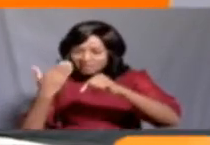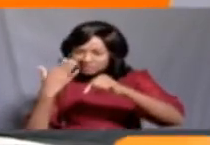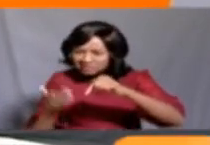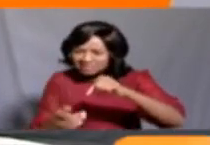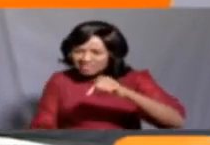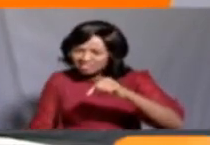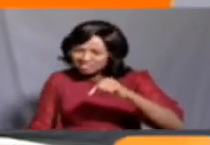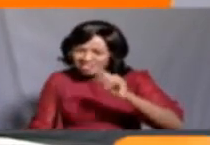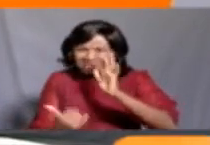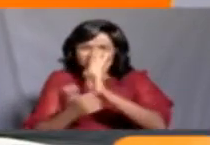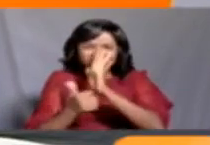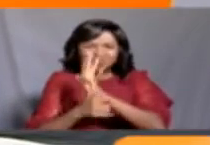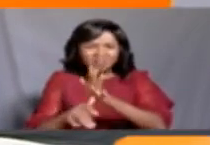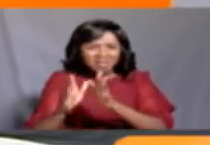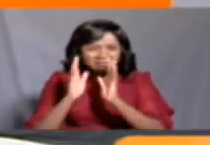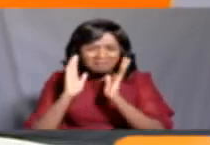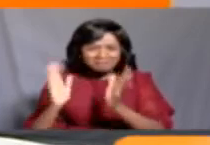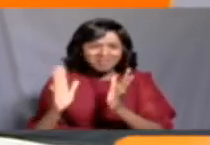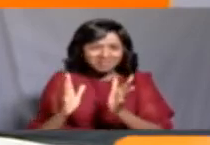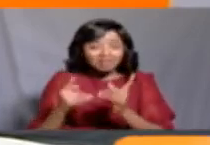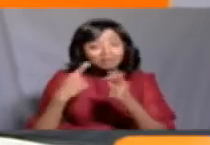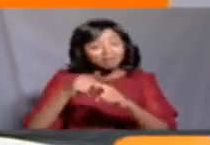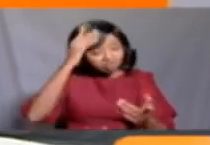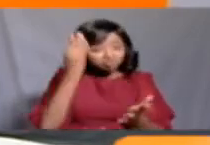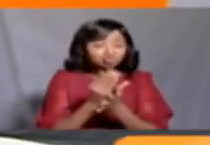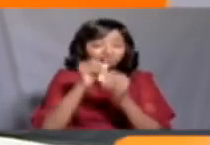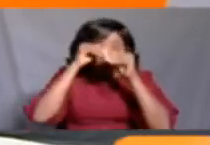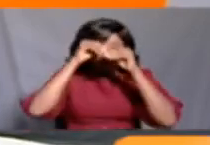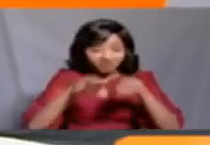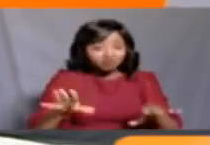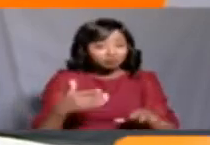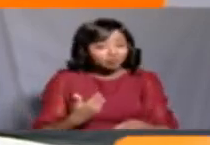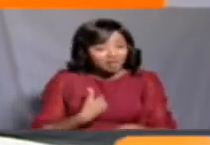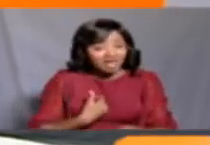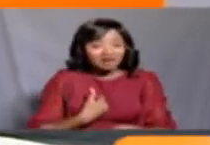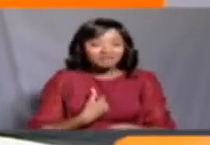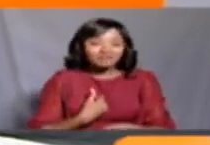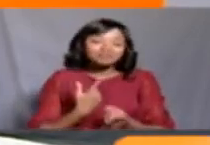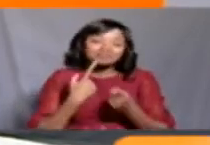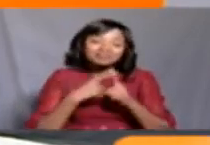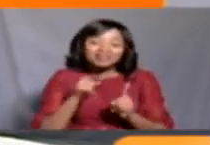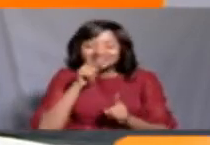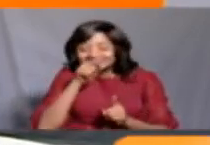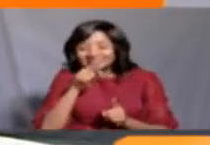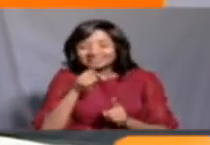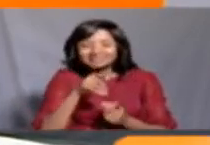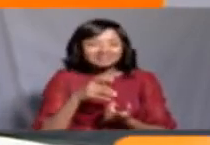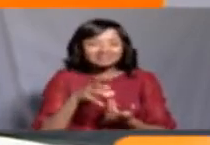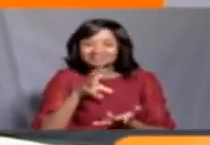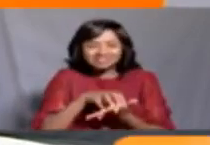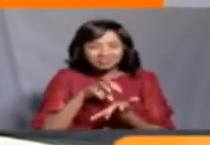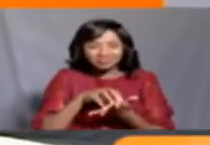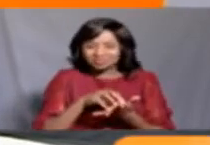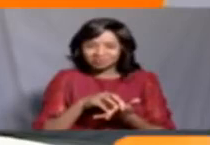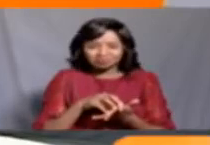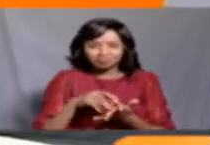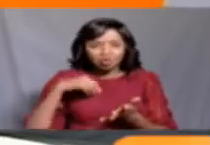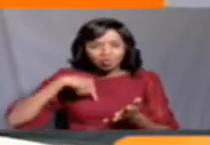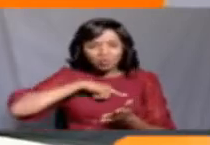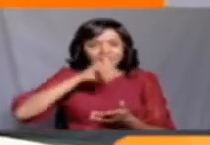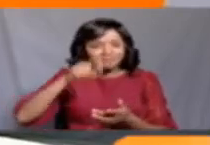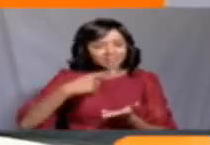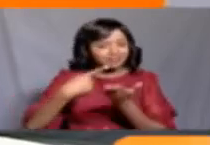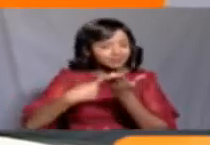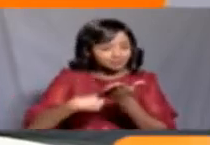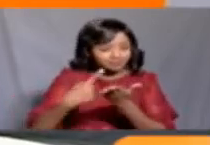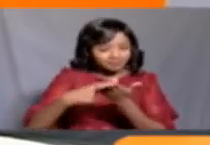That's already a problem. And I know we do have devolution and this is starting to get to people. However, that should not be the case. We need to be deliberate